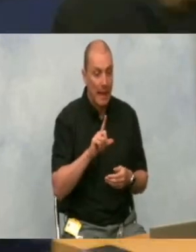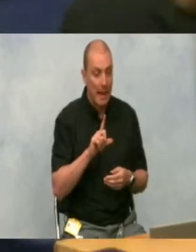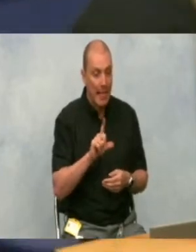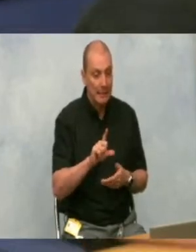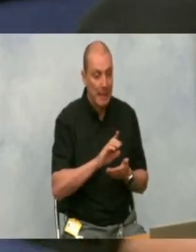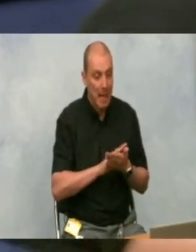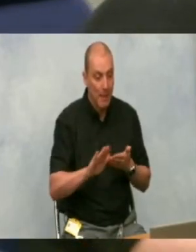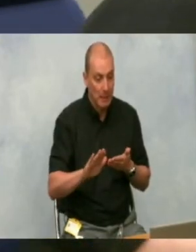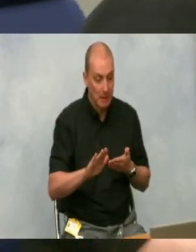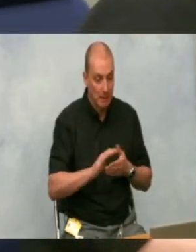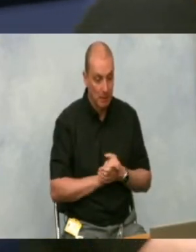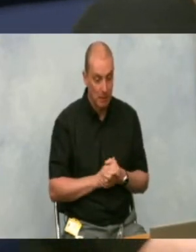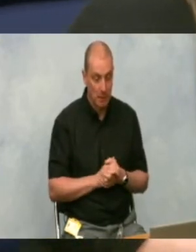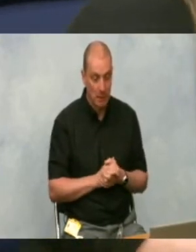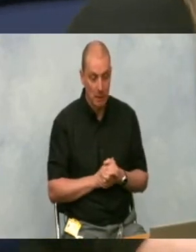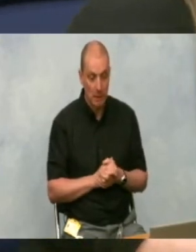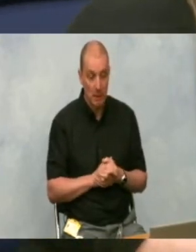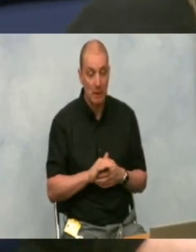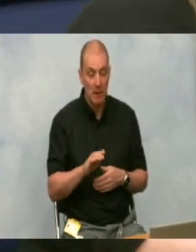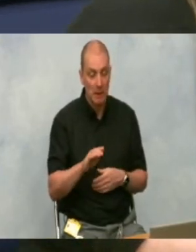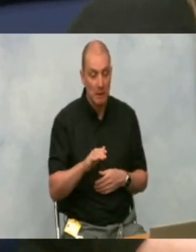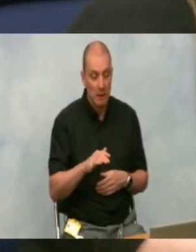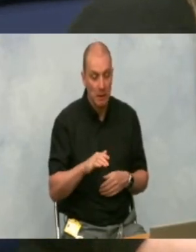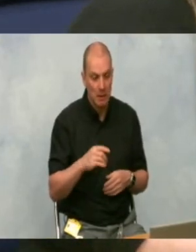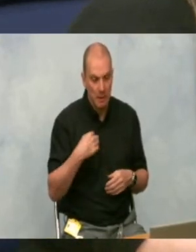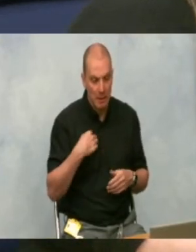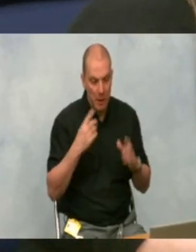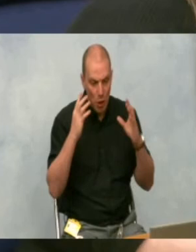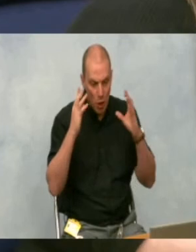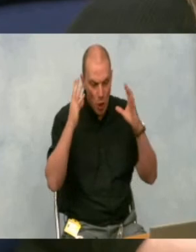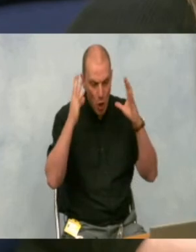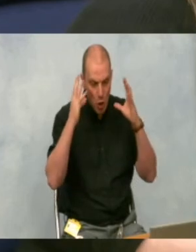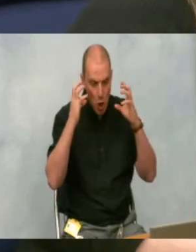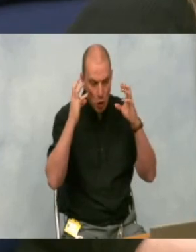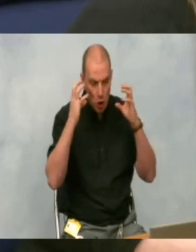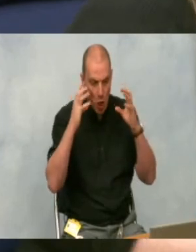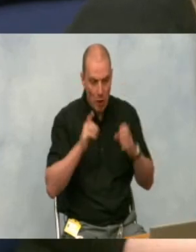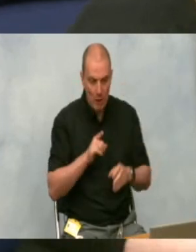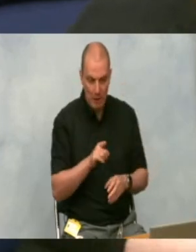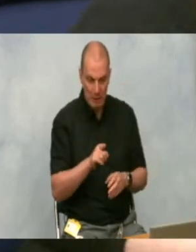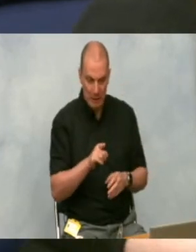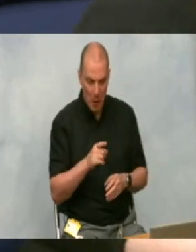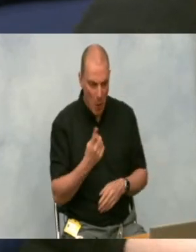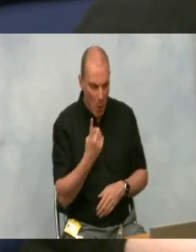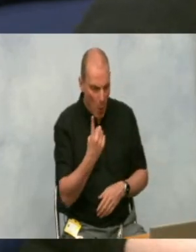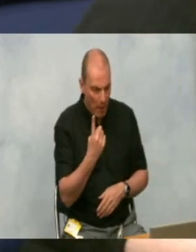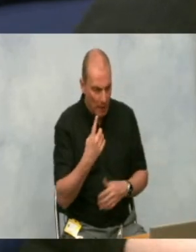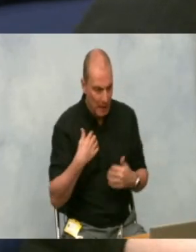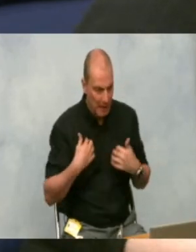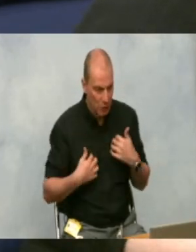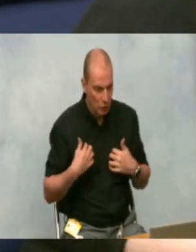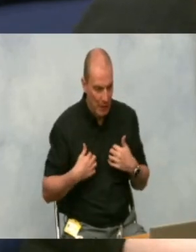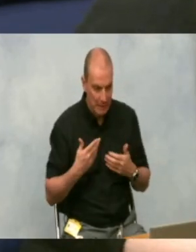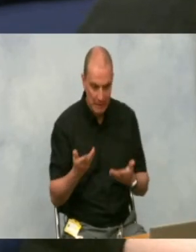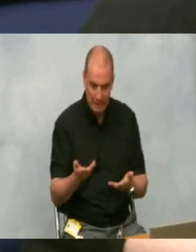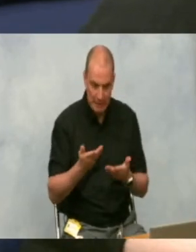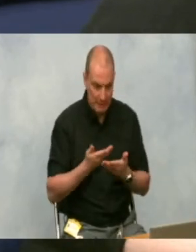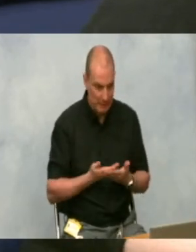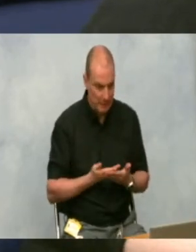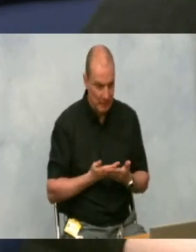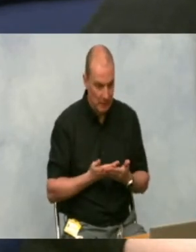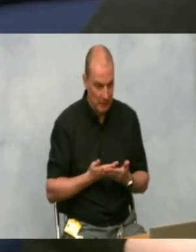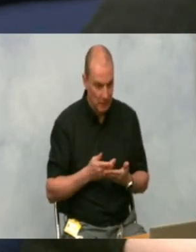Thanks, Chair. I suppose the concern is, as well, is that we've only had one person interested in this, and then how long will they